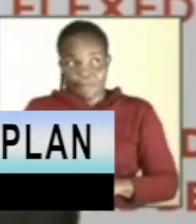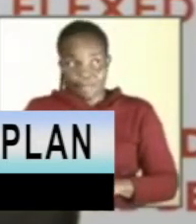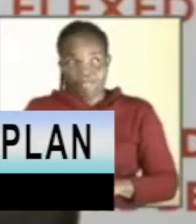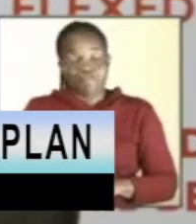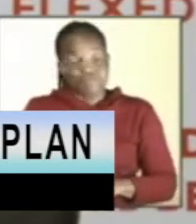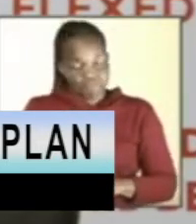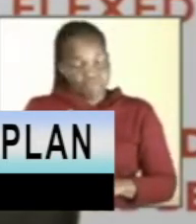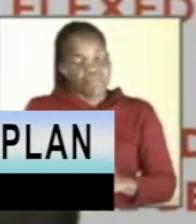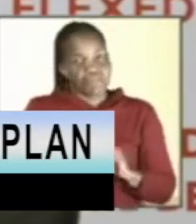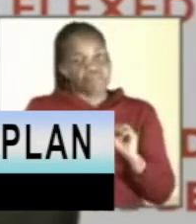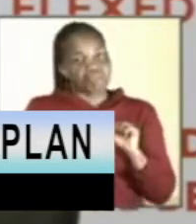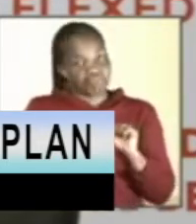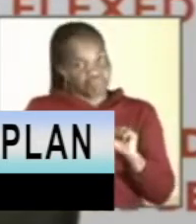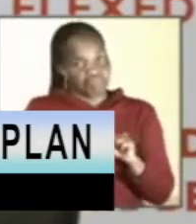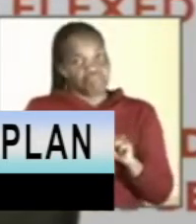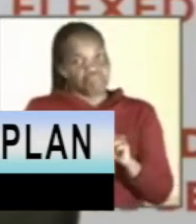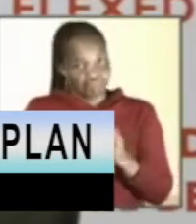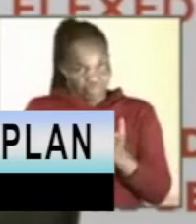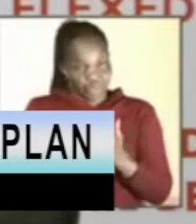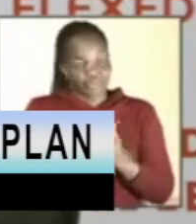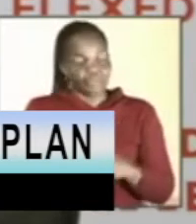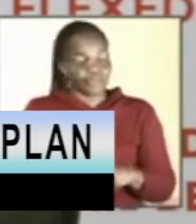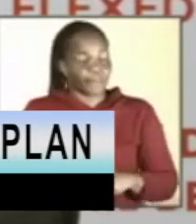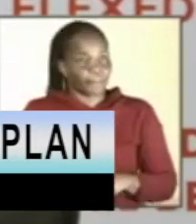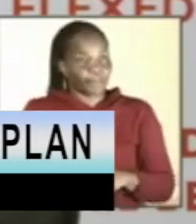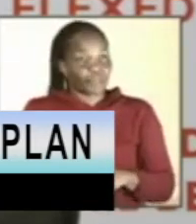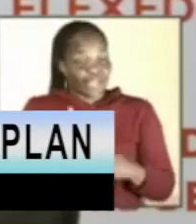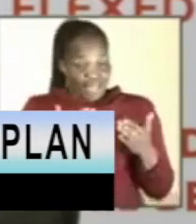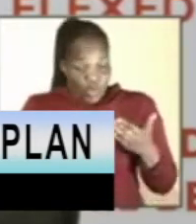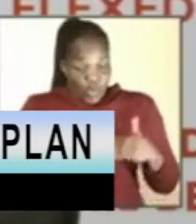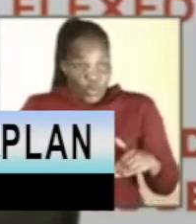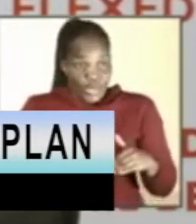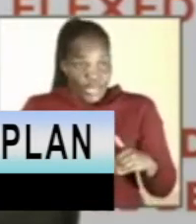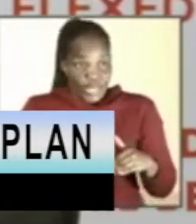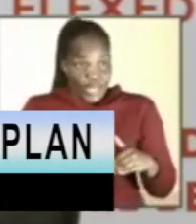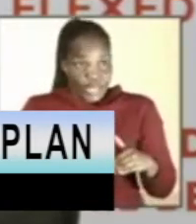an amount. We have also